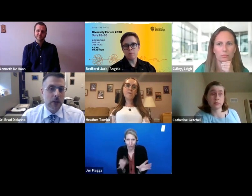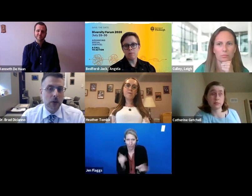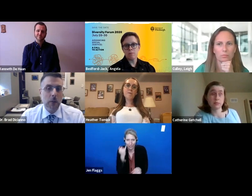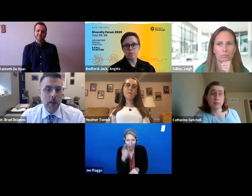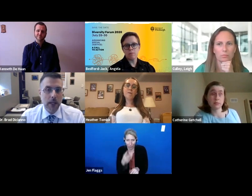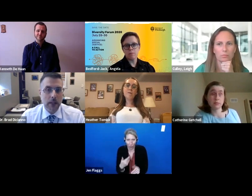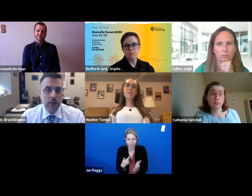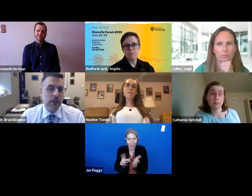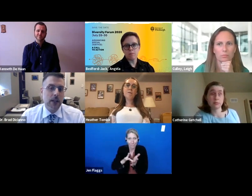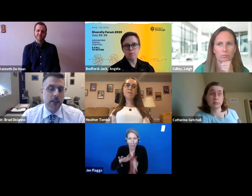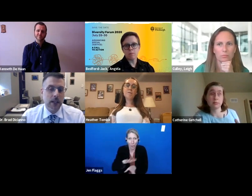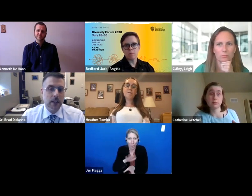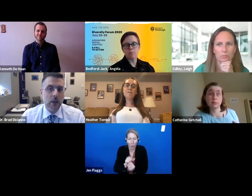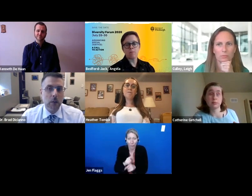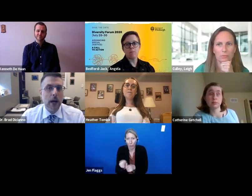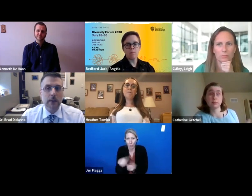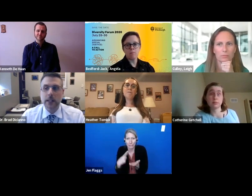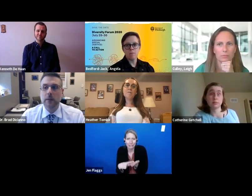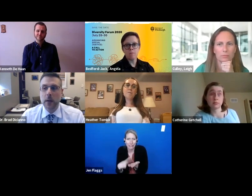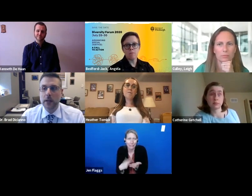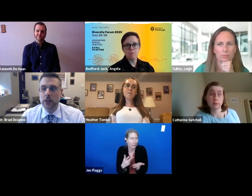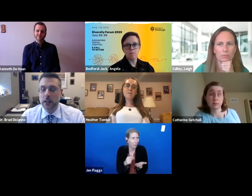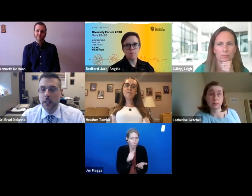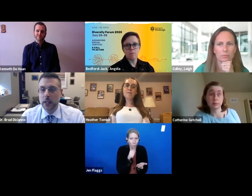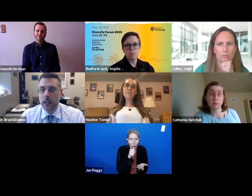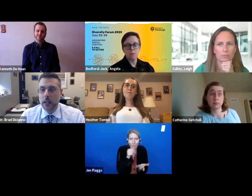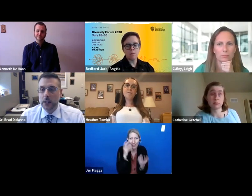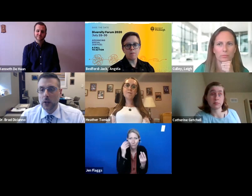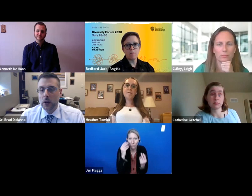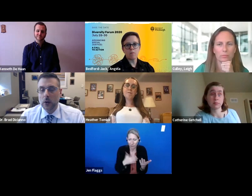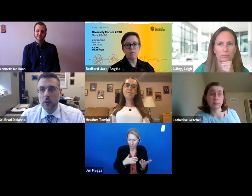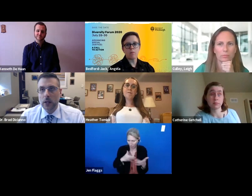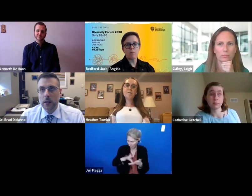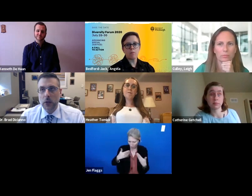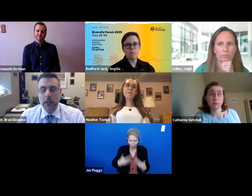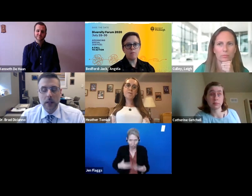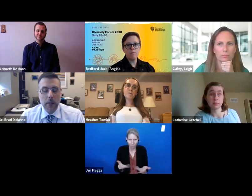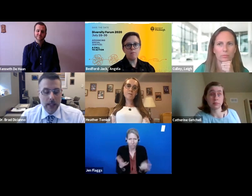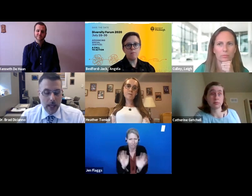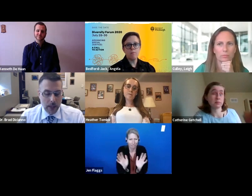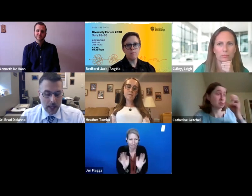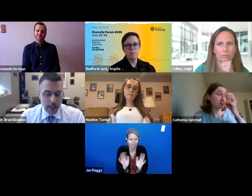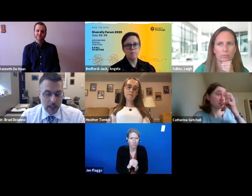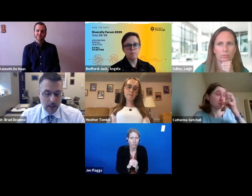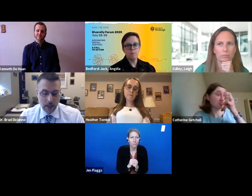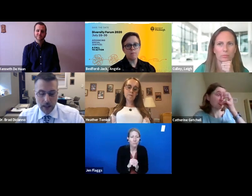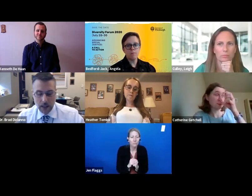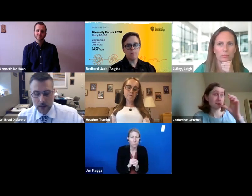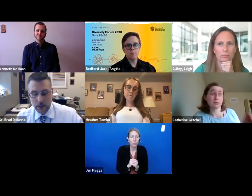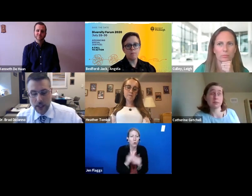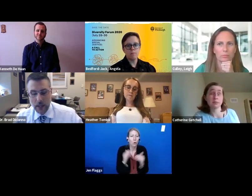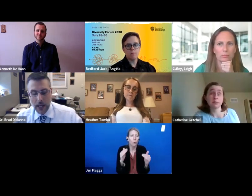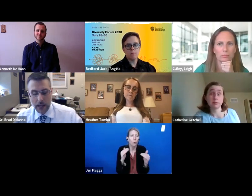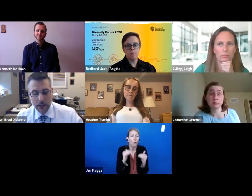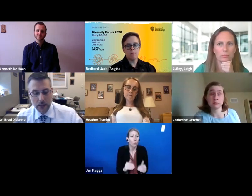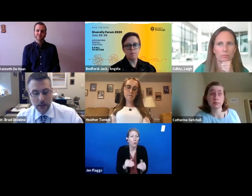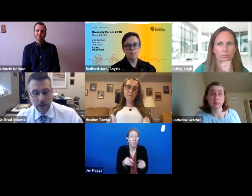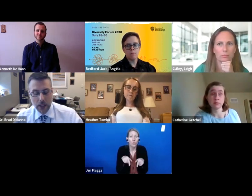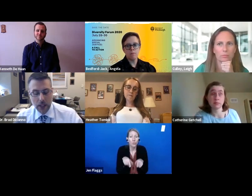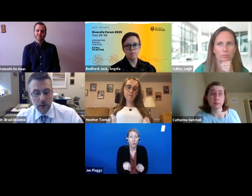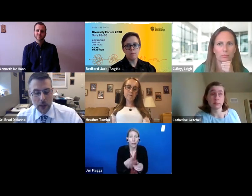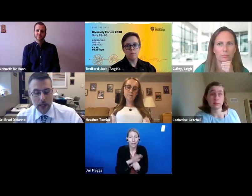having a medical appointment and you're discussing, you know, private information. So during the pandemic,